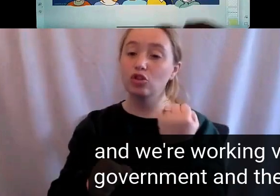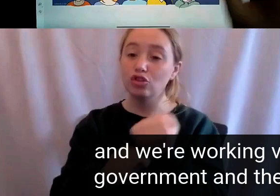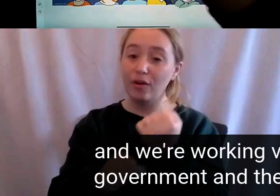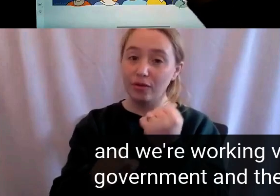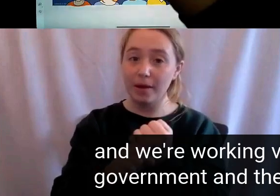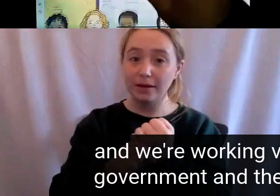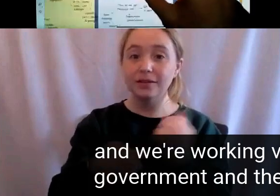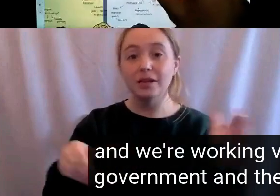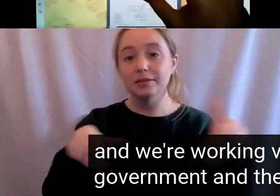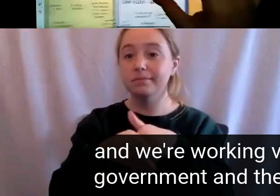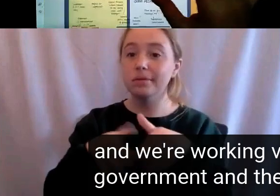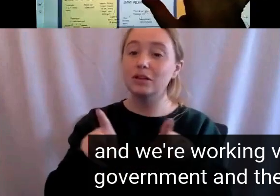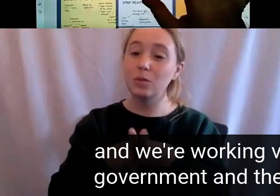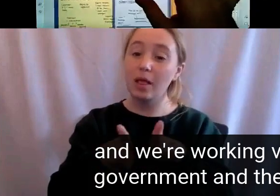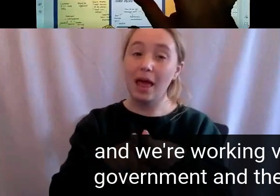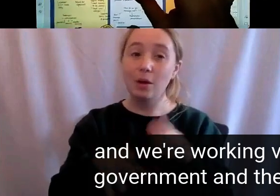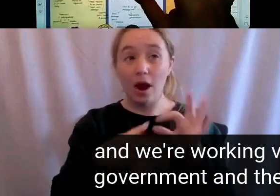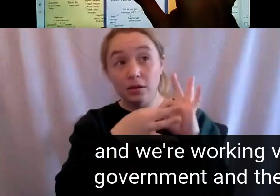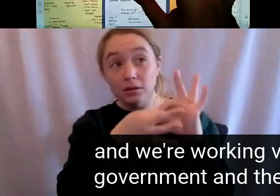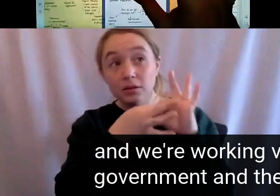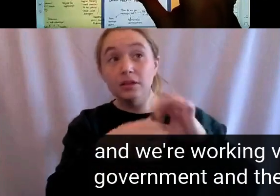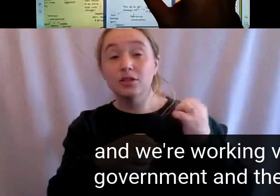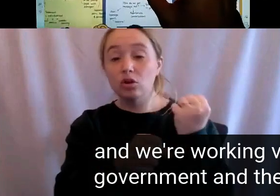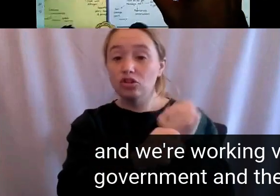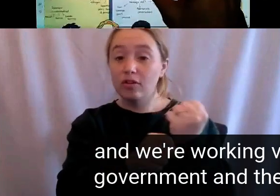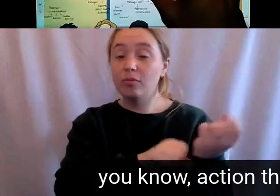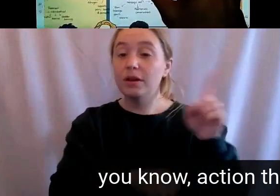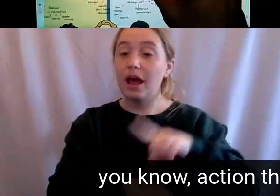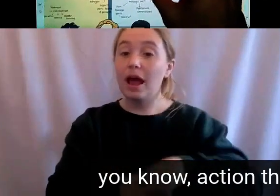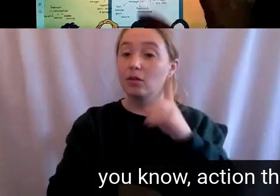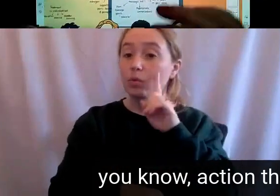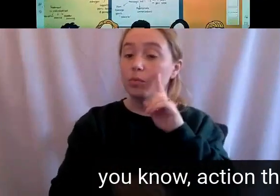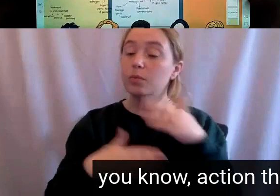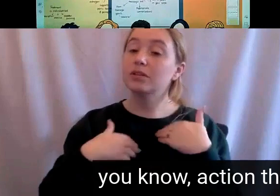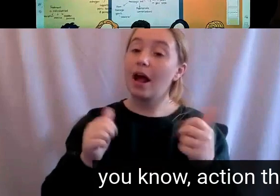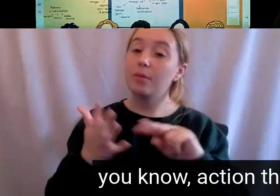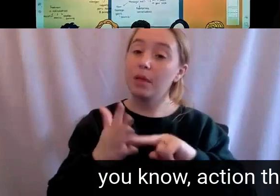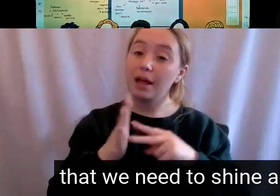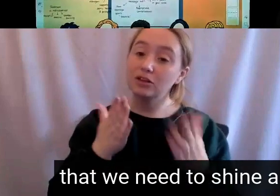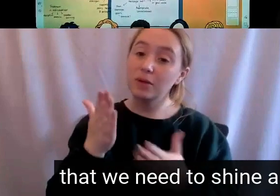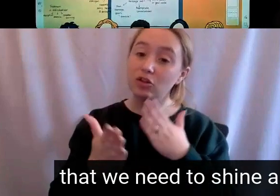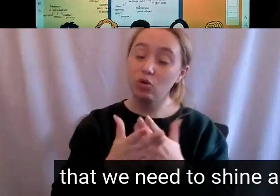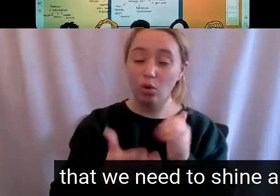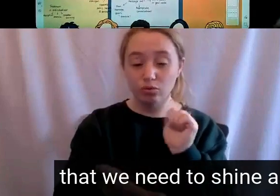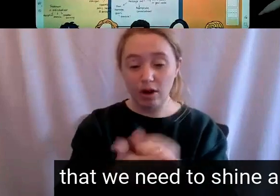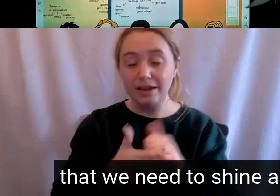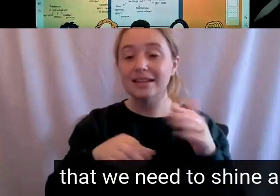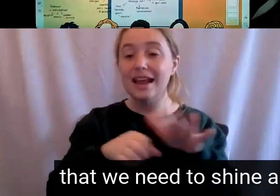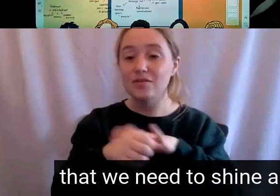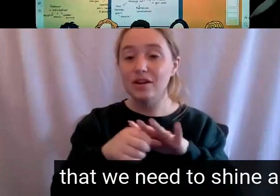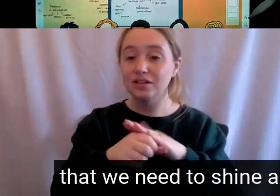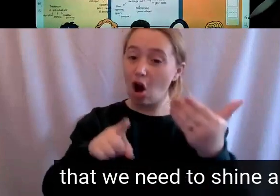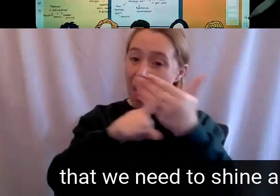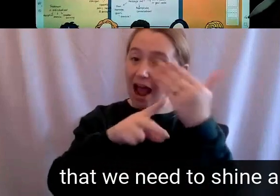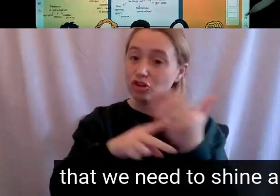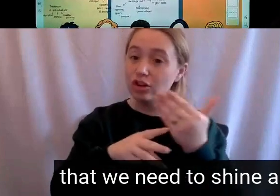very closely with Scottish Government and the Women's Health Plan to, you know, action these areas where we feel that we need